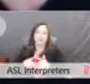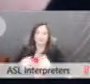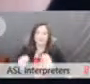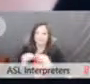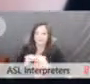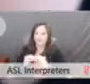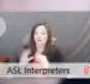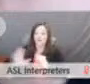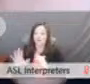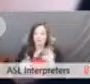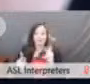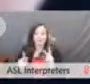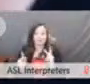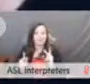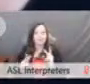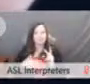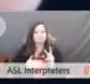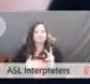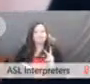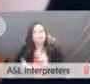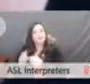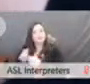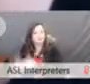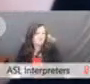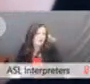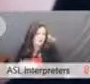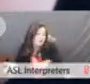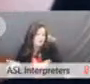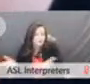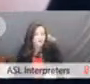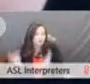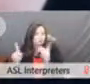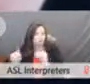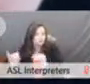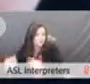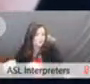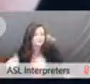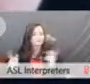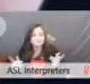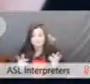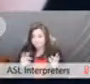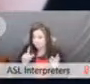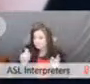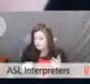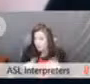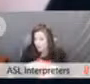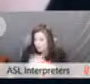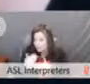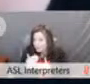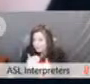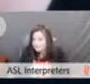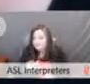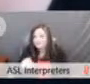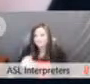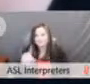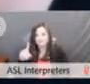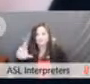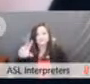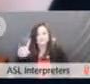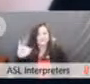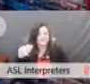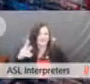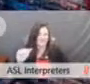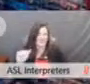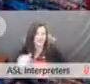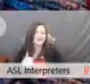their congregations will want to follow suit. They'll be encouraged to do so. So are they on the list? So let me just say we're